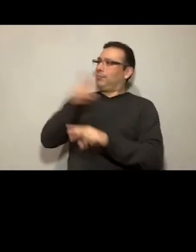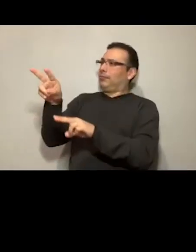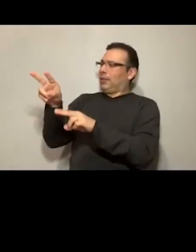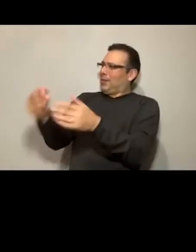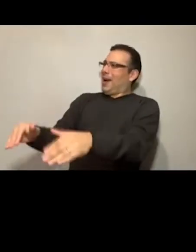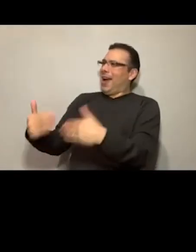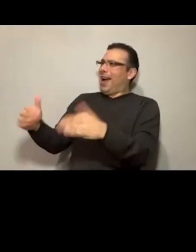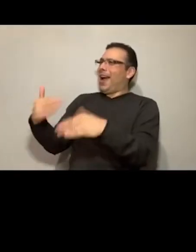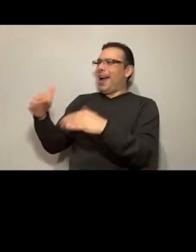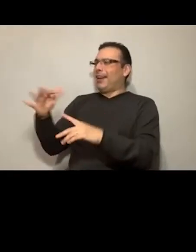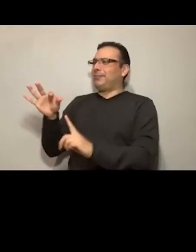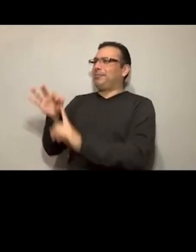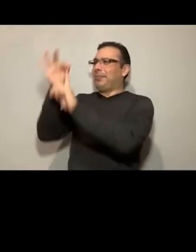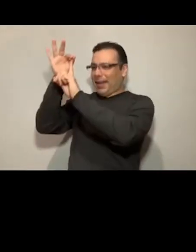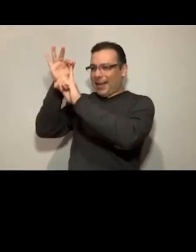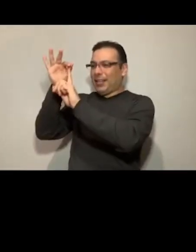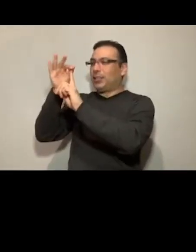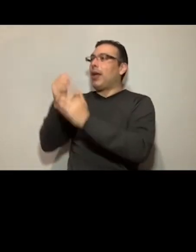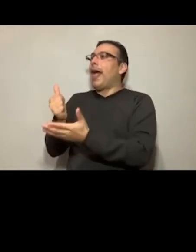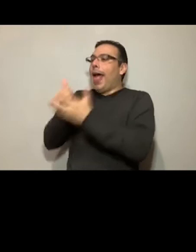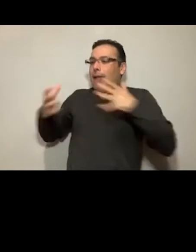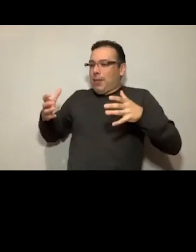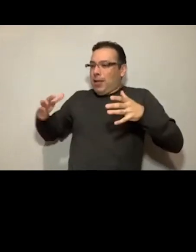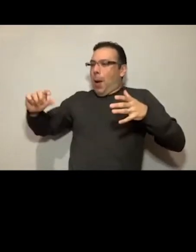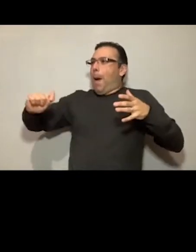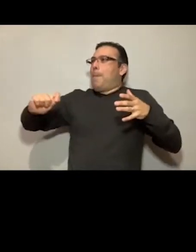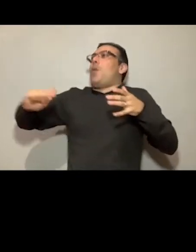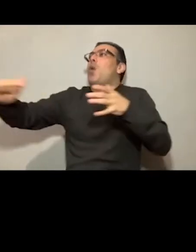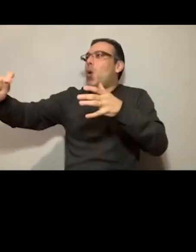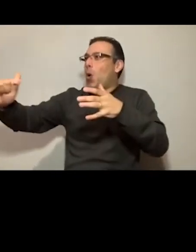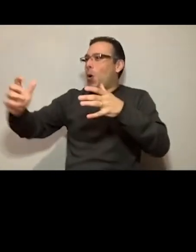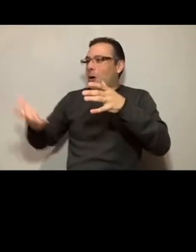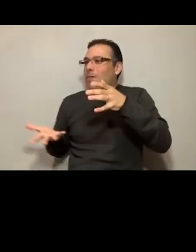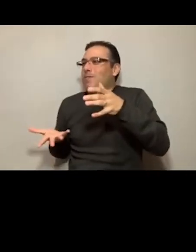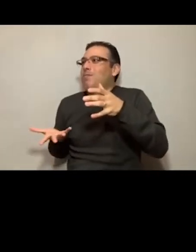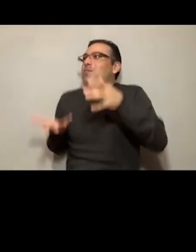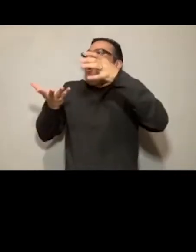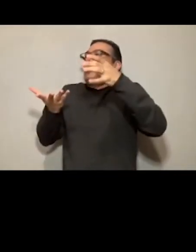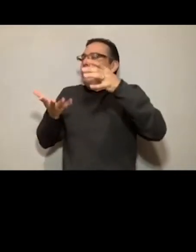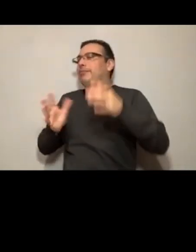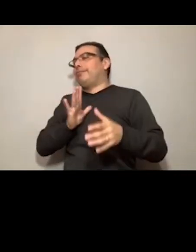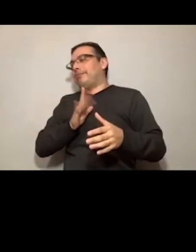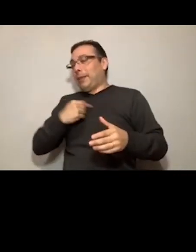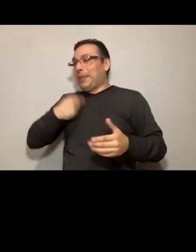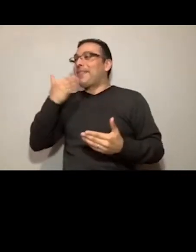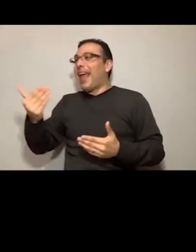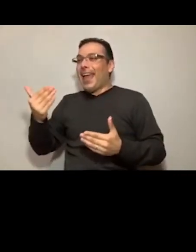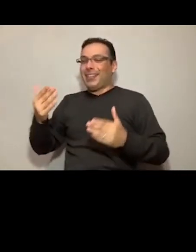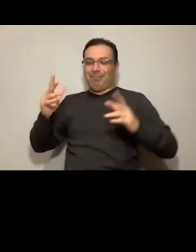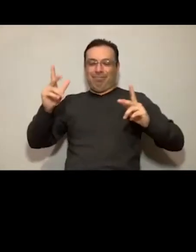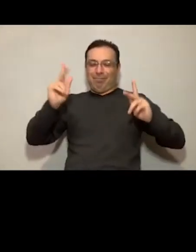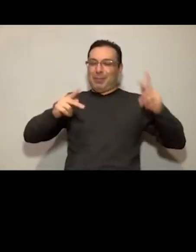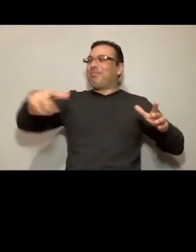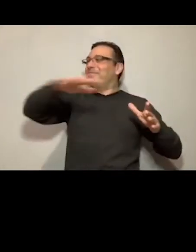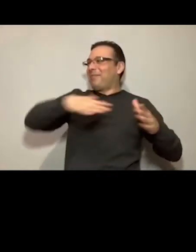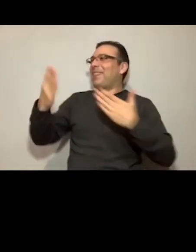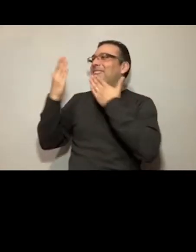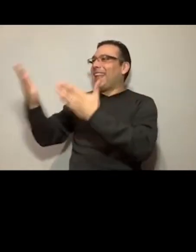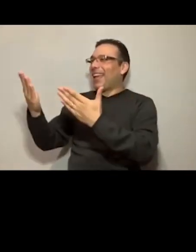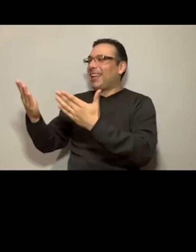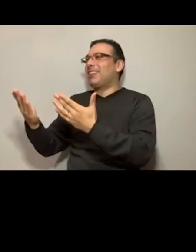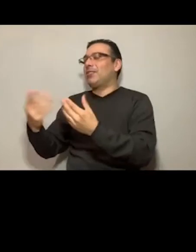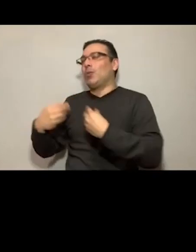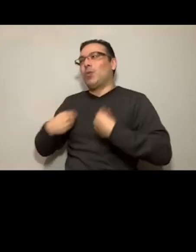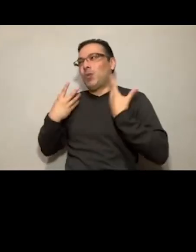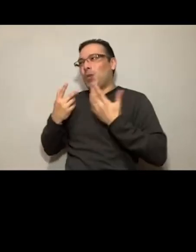is helping to push our community forward. So I personally thank you. I know the community thanks you. And I'm inspired by you every day. So thank you for being with